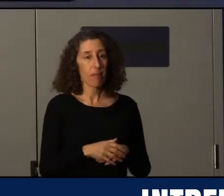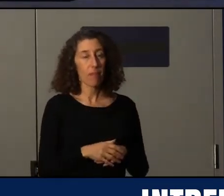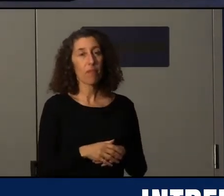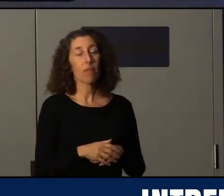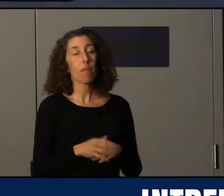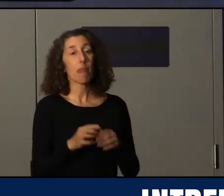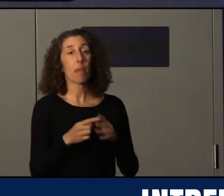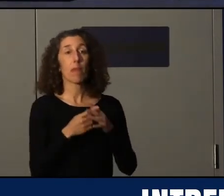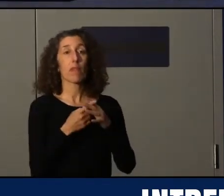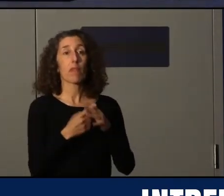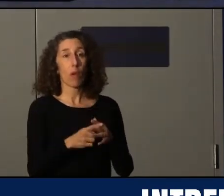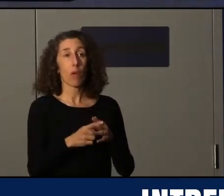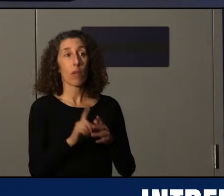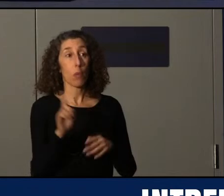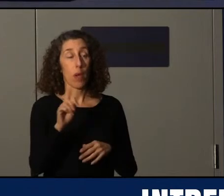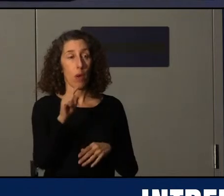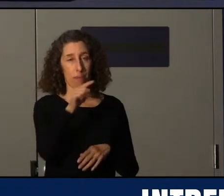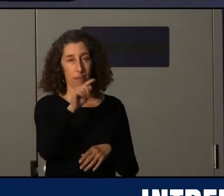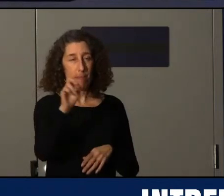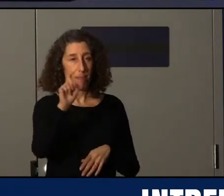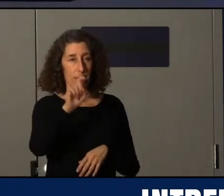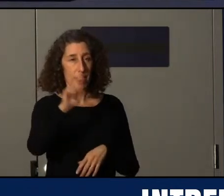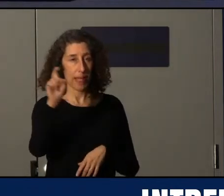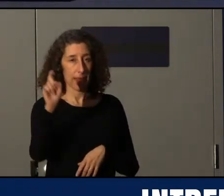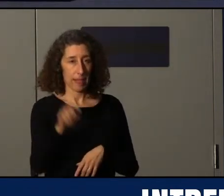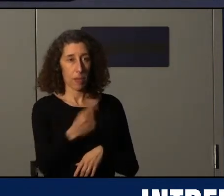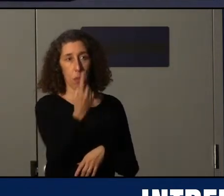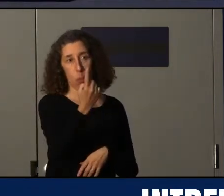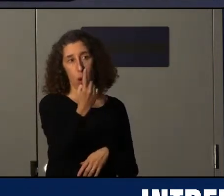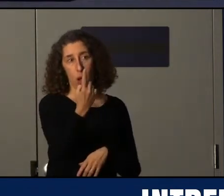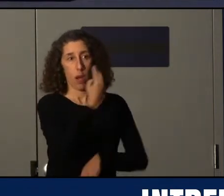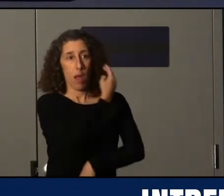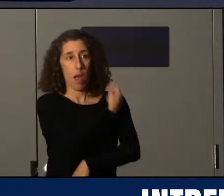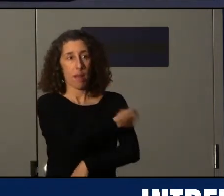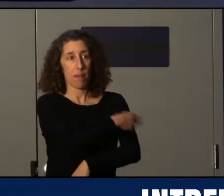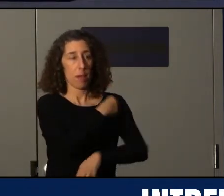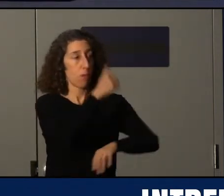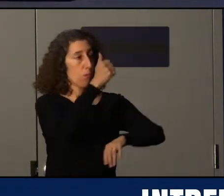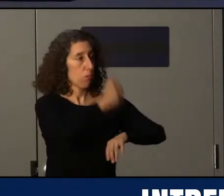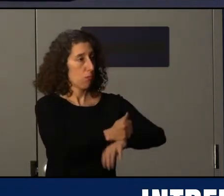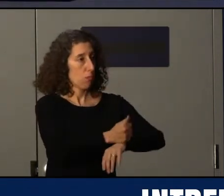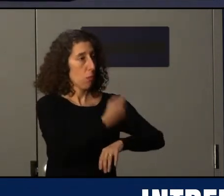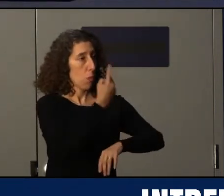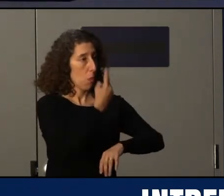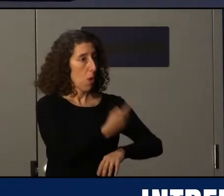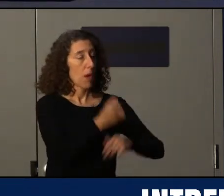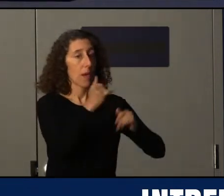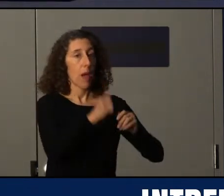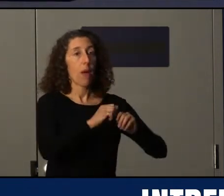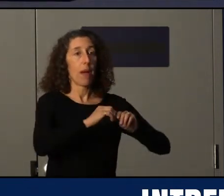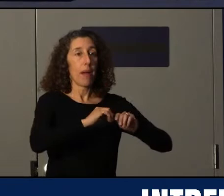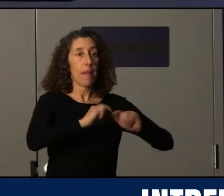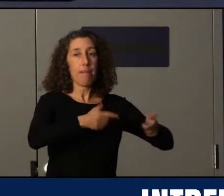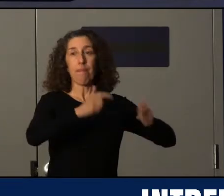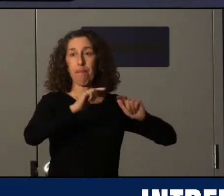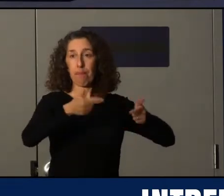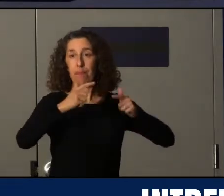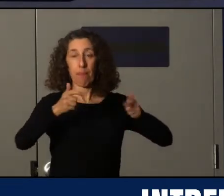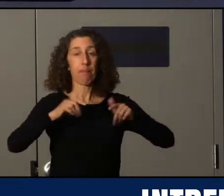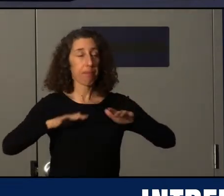hospital in Houston, and now we've branched out to kids all over the world, hospitals, refugee